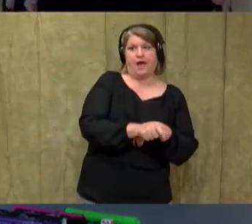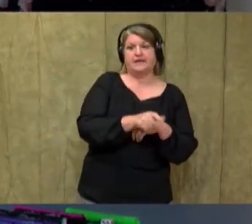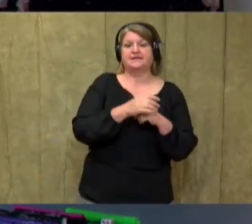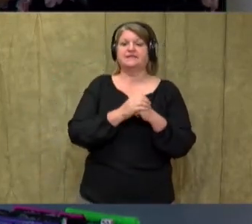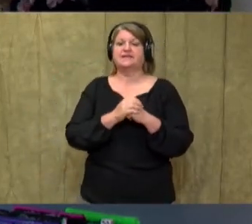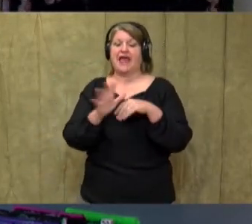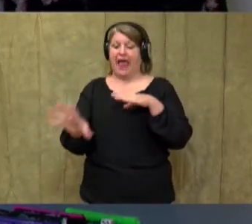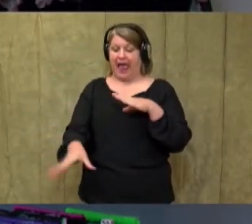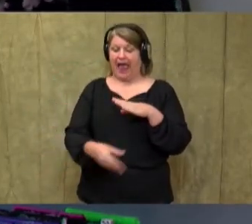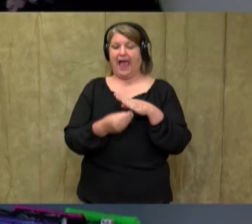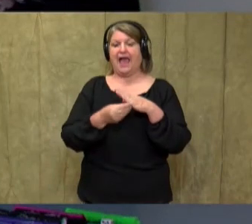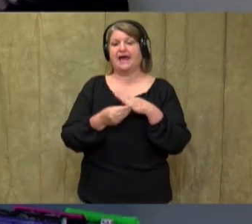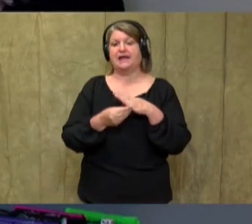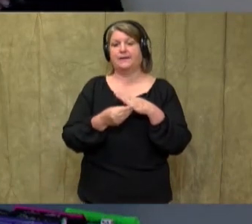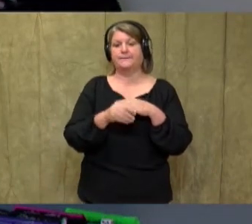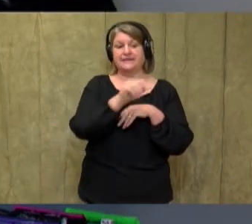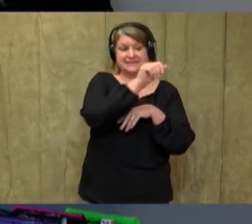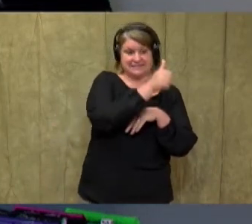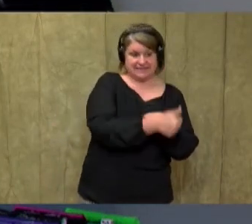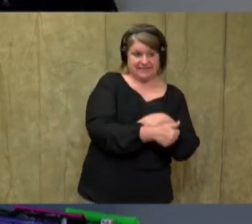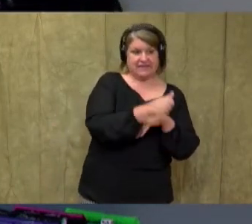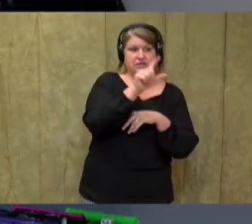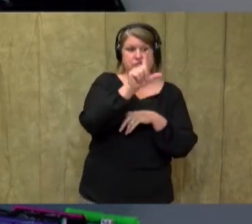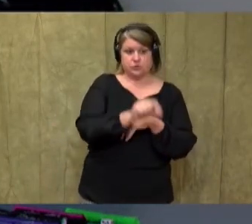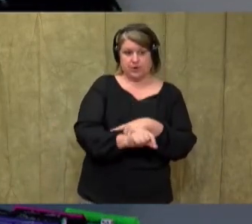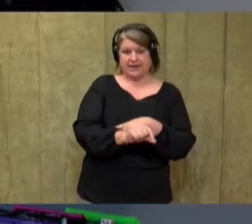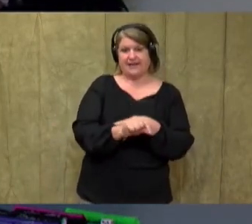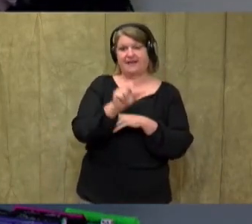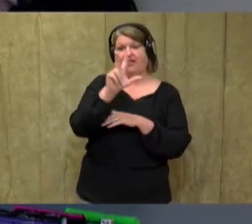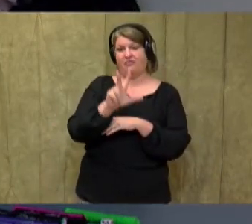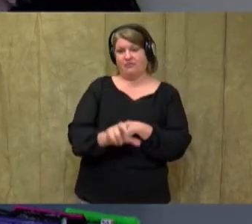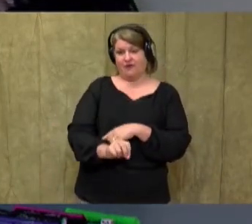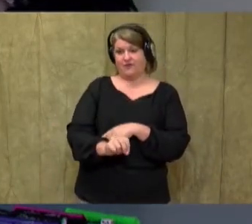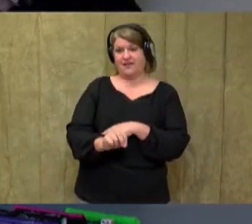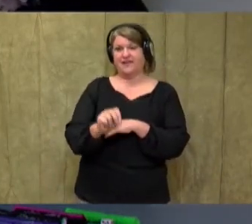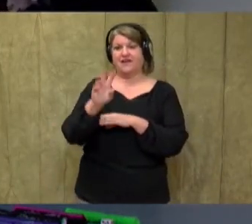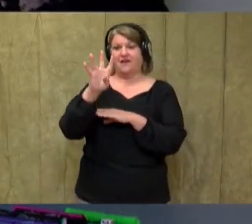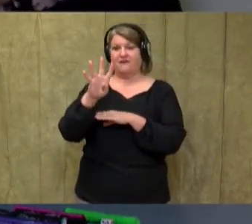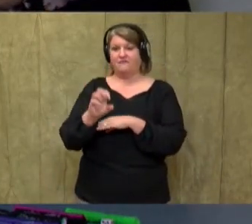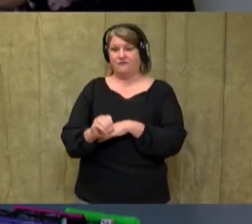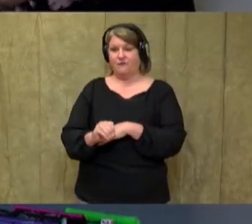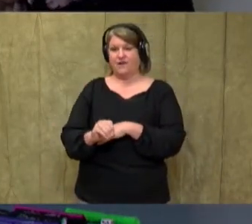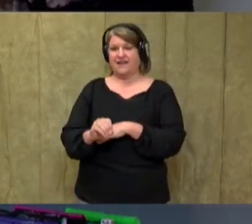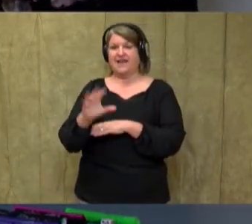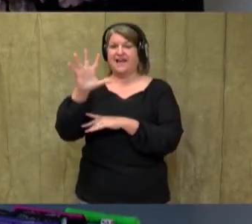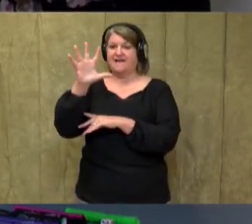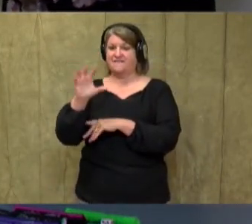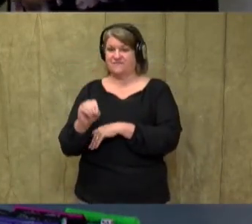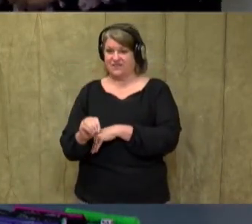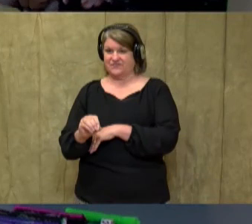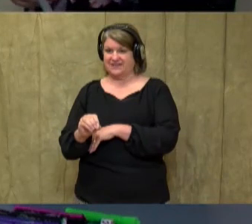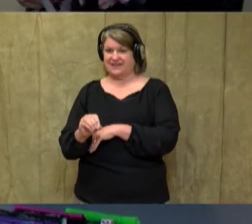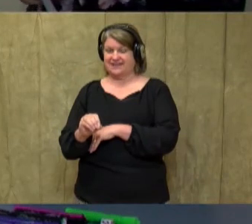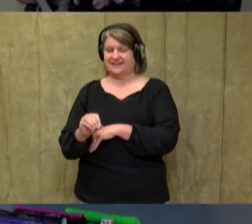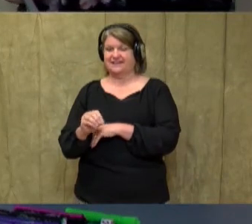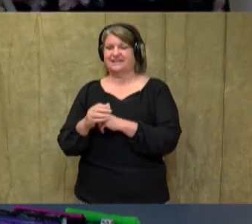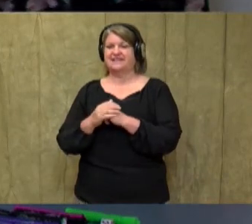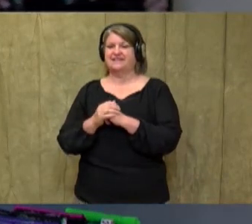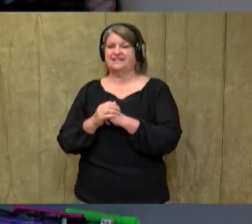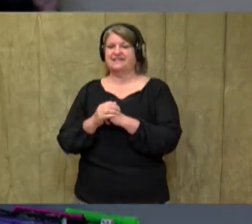Add up your tens. 10, 20, 30, 40, 50.